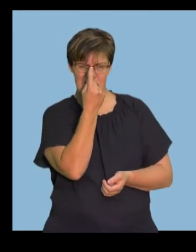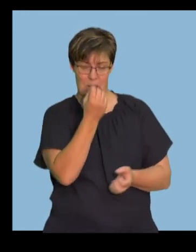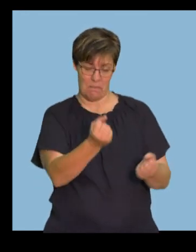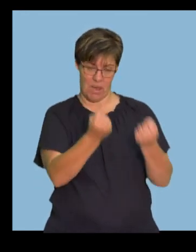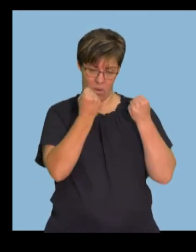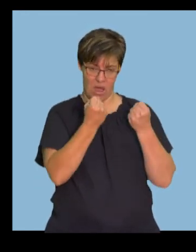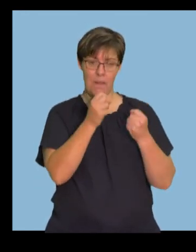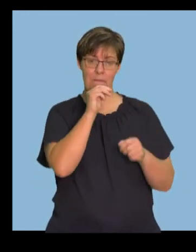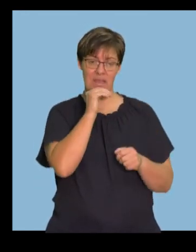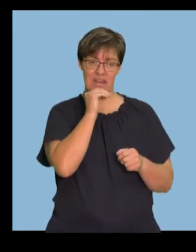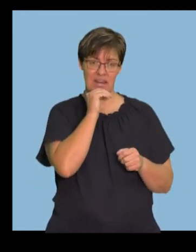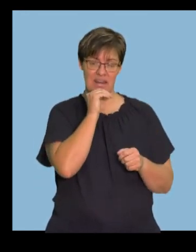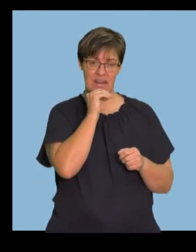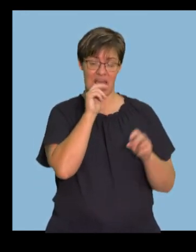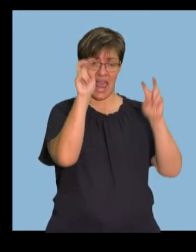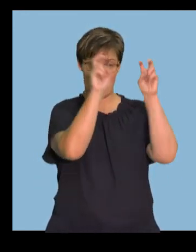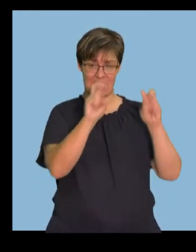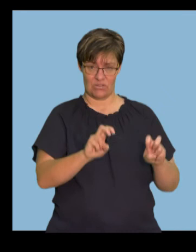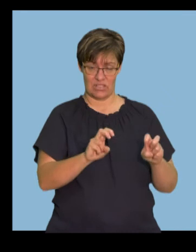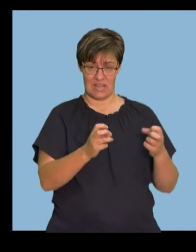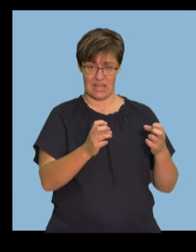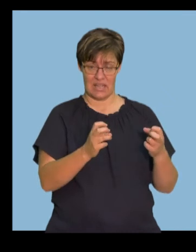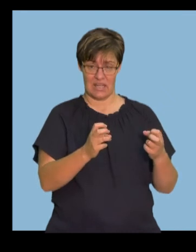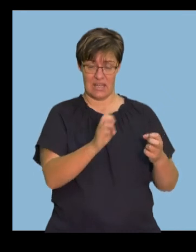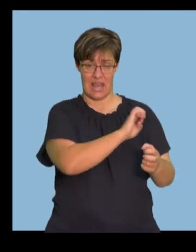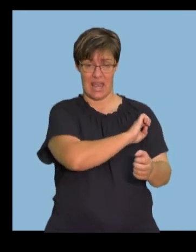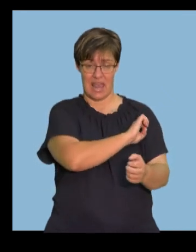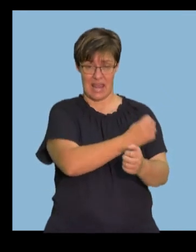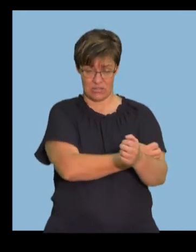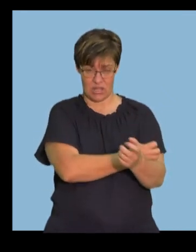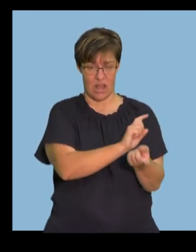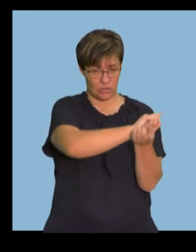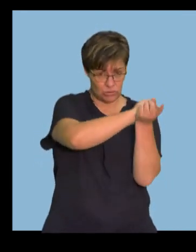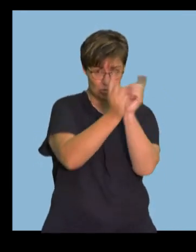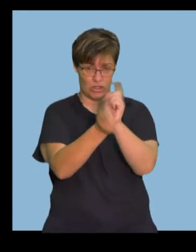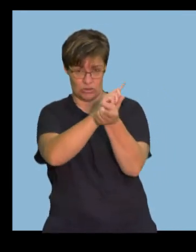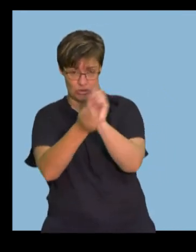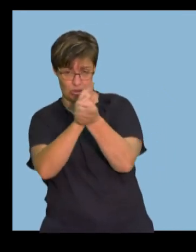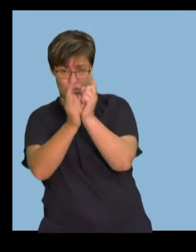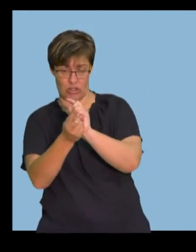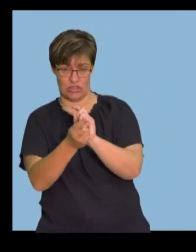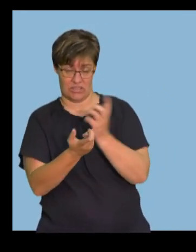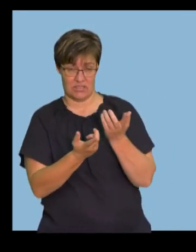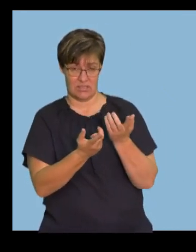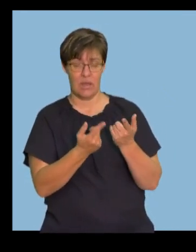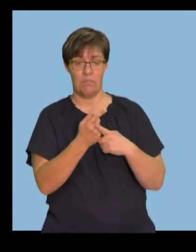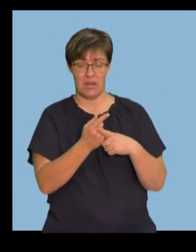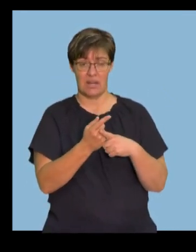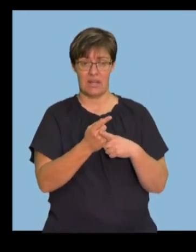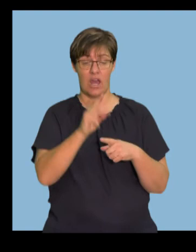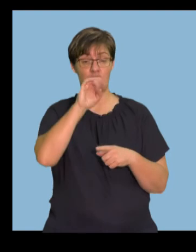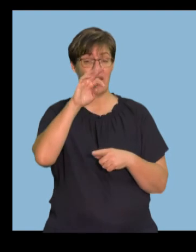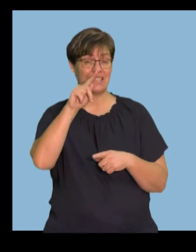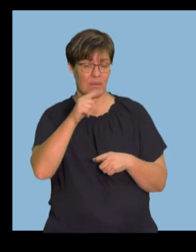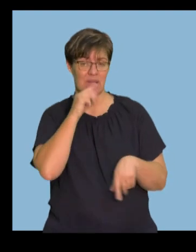that power is the rate of electrical energy conversion in a circuit. And when we talk about rate, we're talking